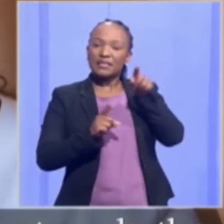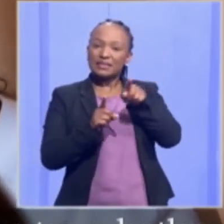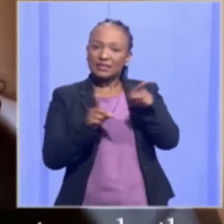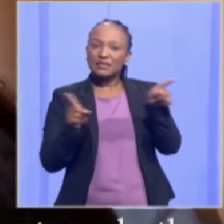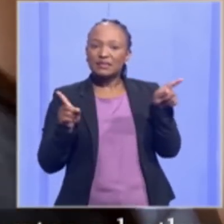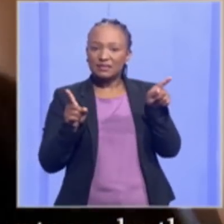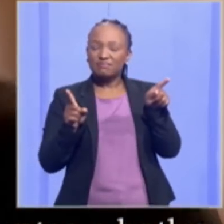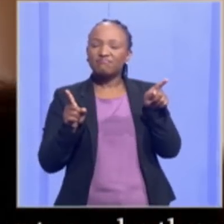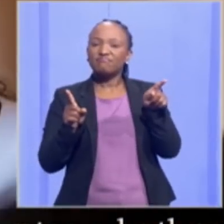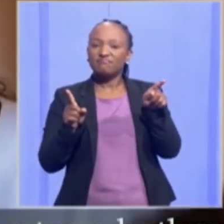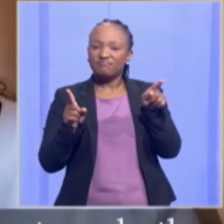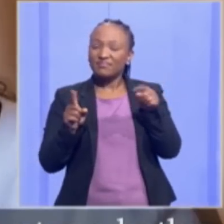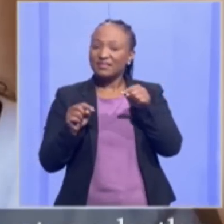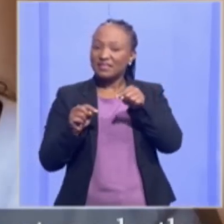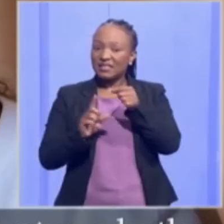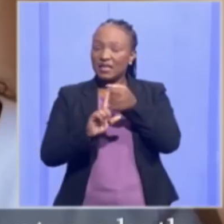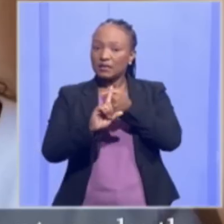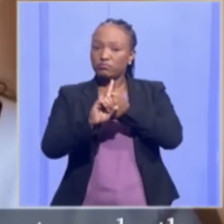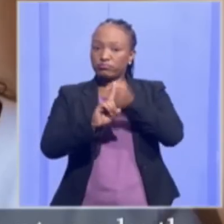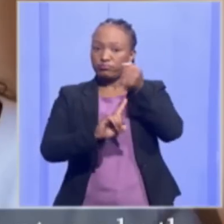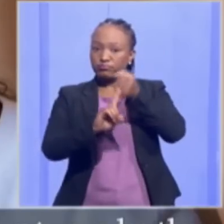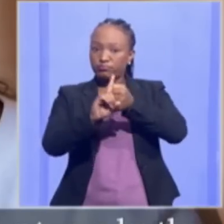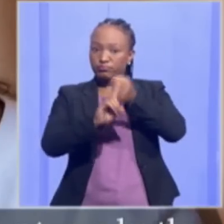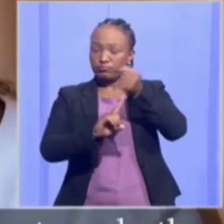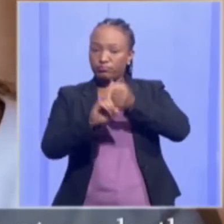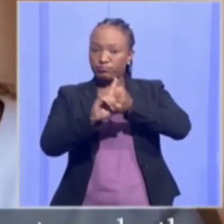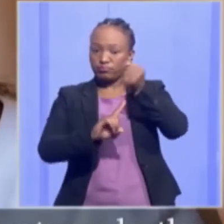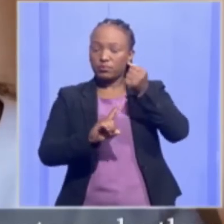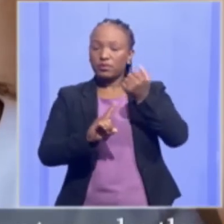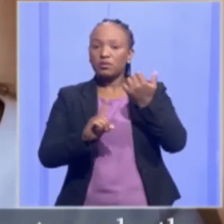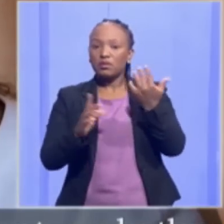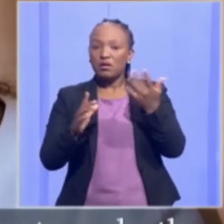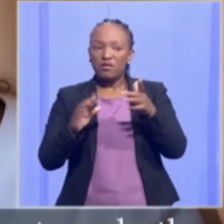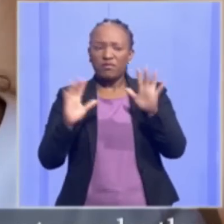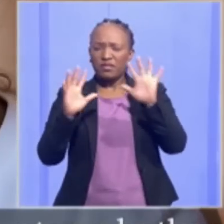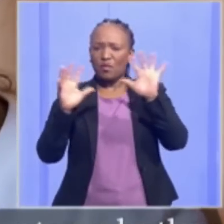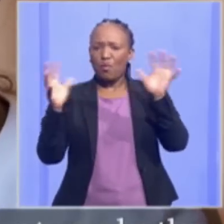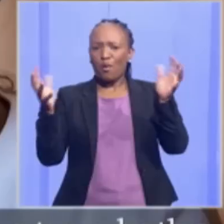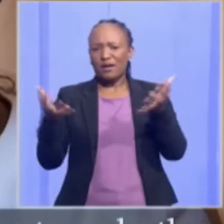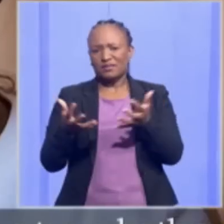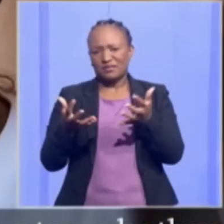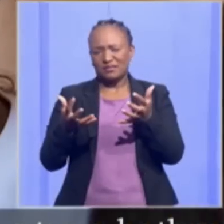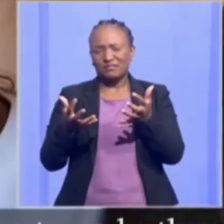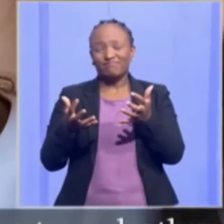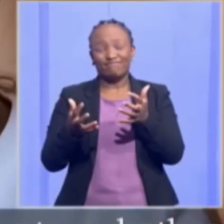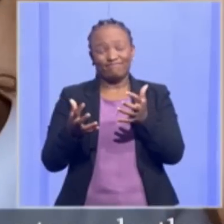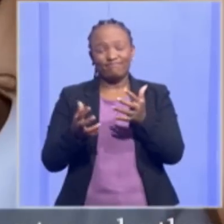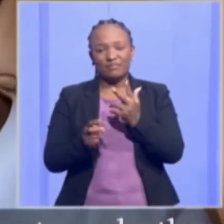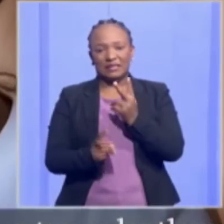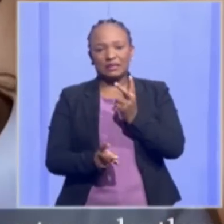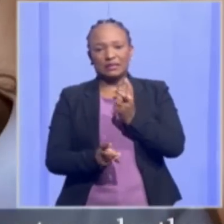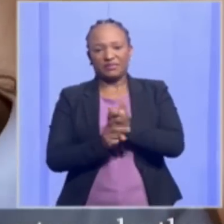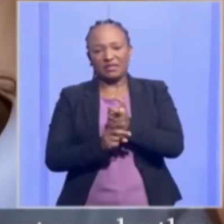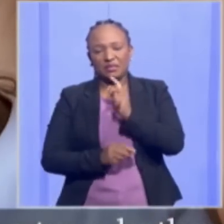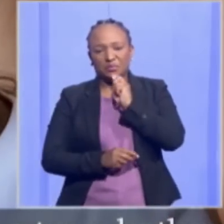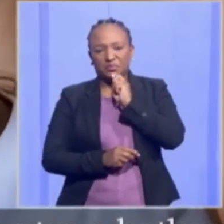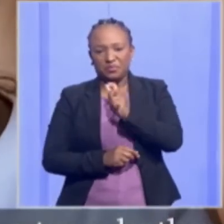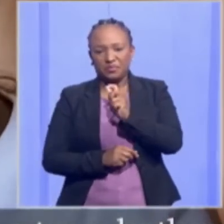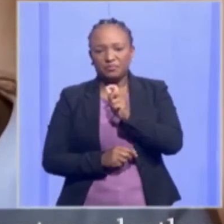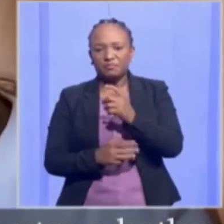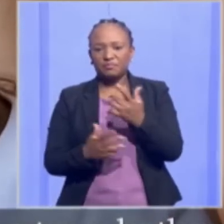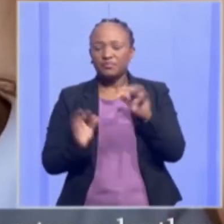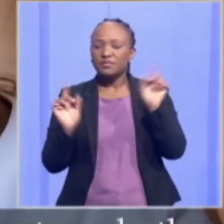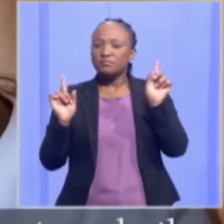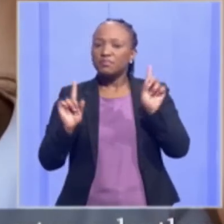the fight le esilwayo kulo mhlaba esiphila kuyo, it's a difficult fight, especially